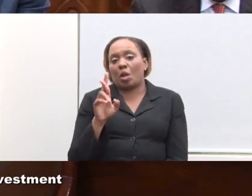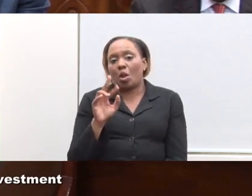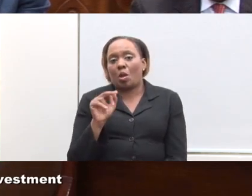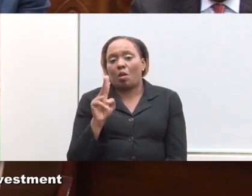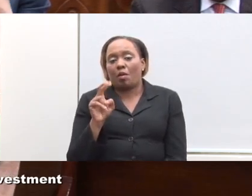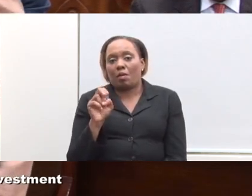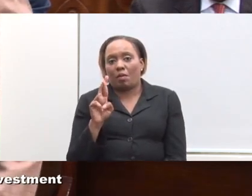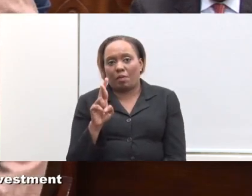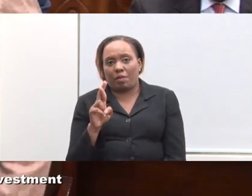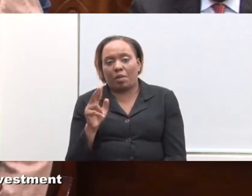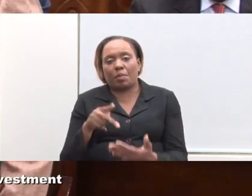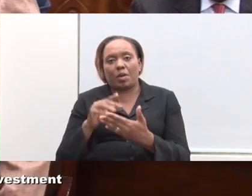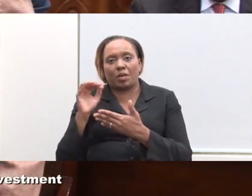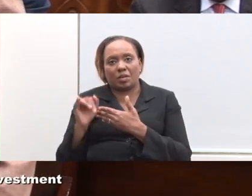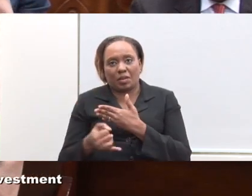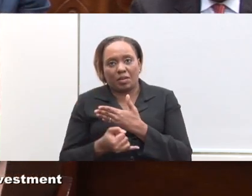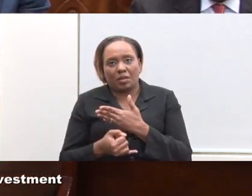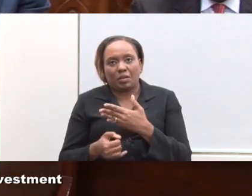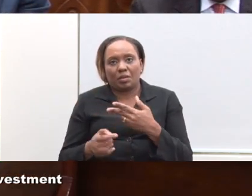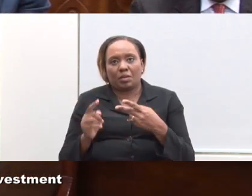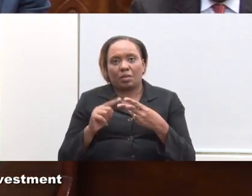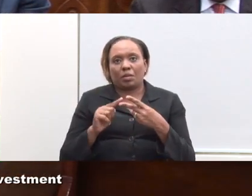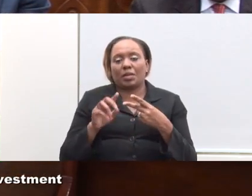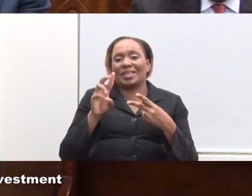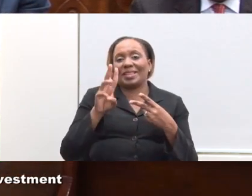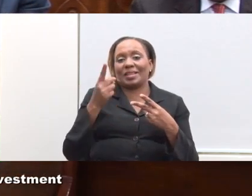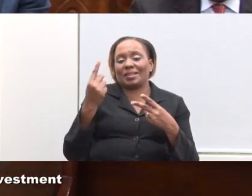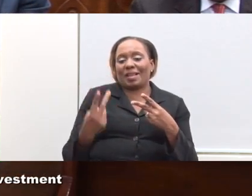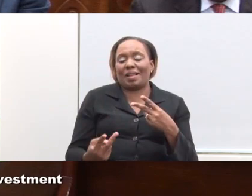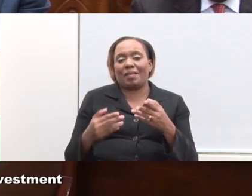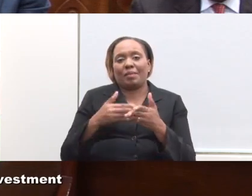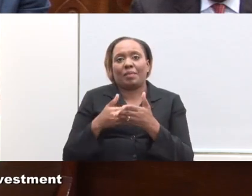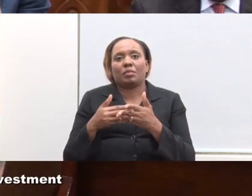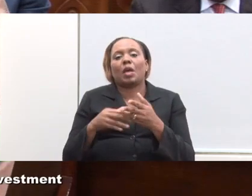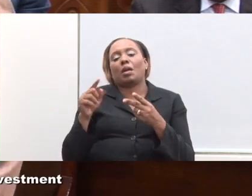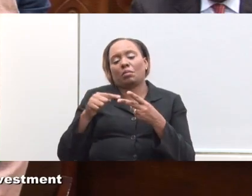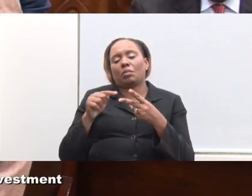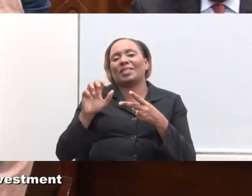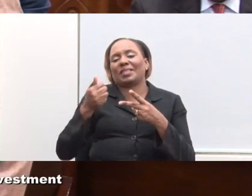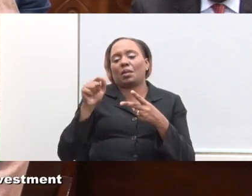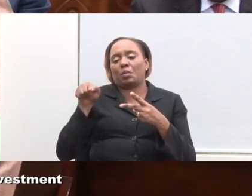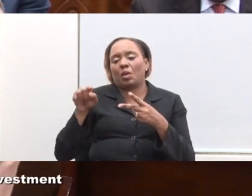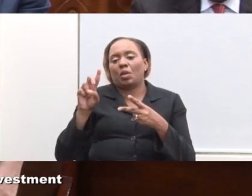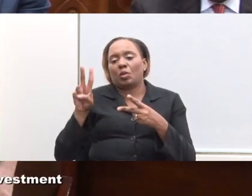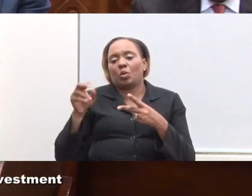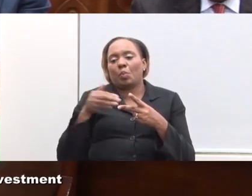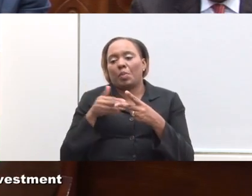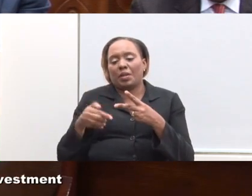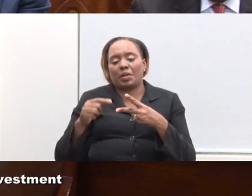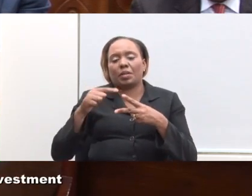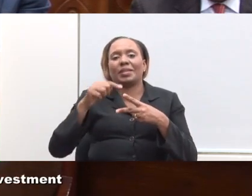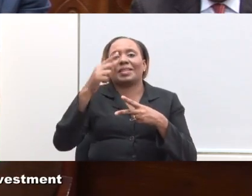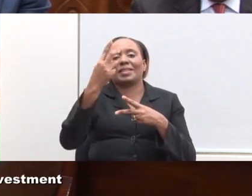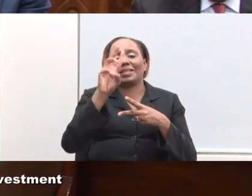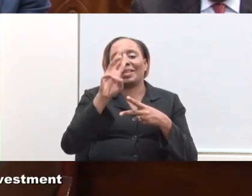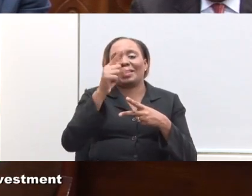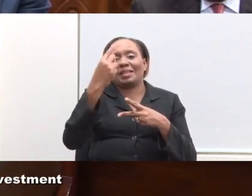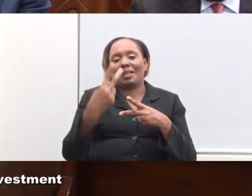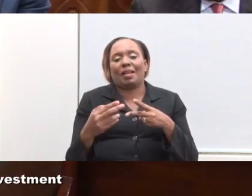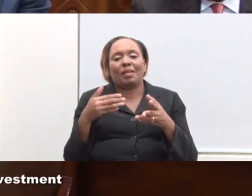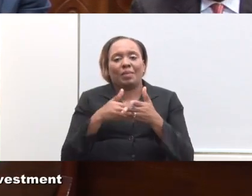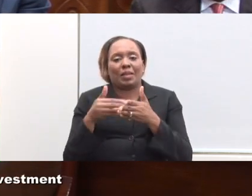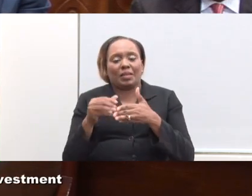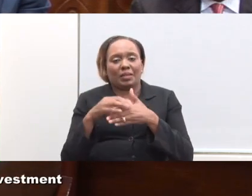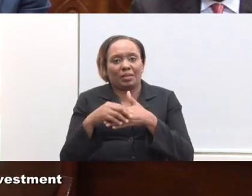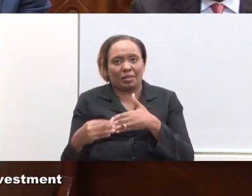million, and in the Constitution River Flood Mitigation, $10.2 million, and both will be conducted and